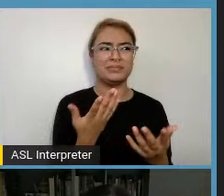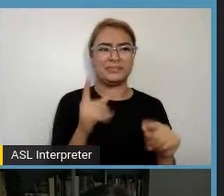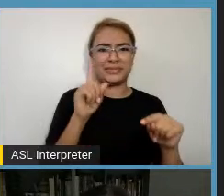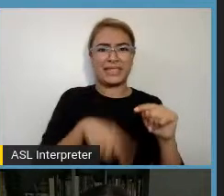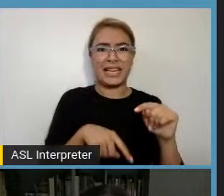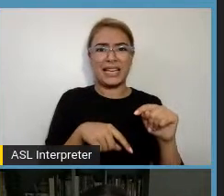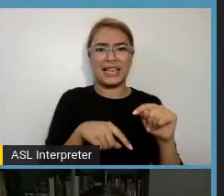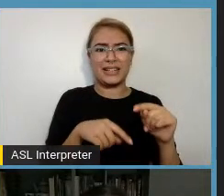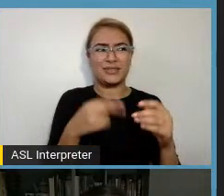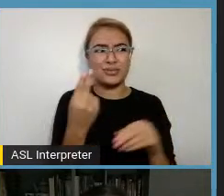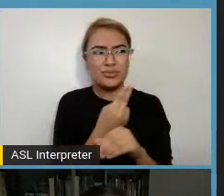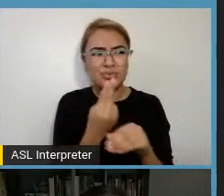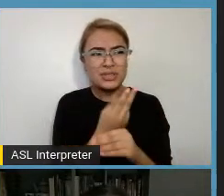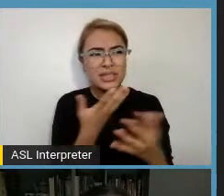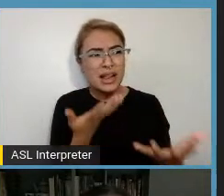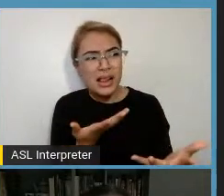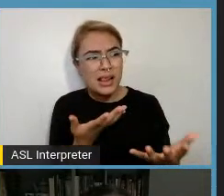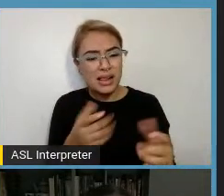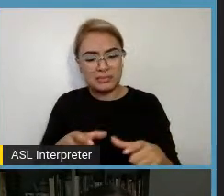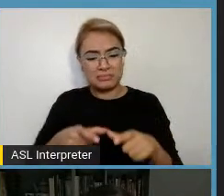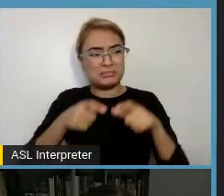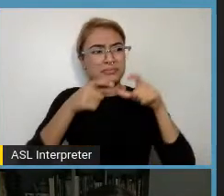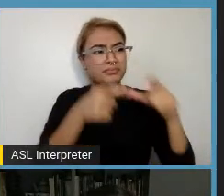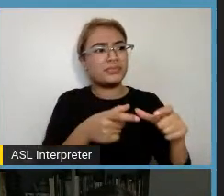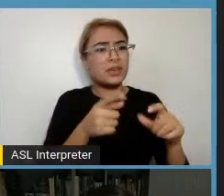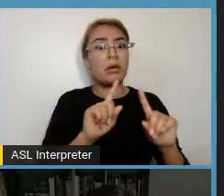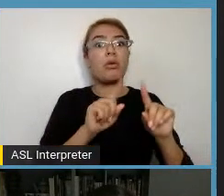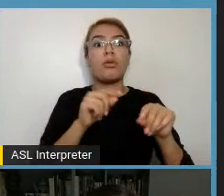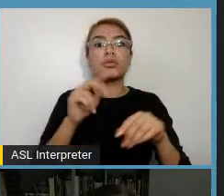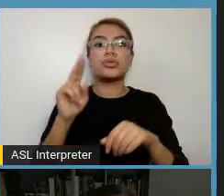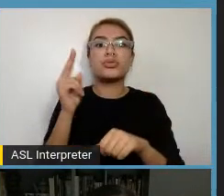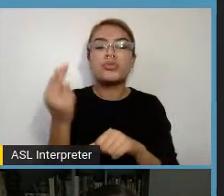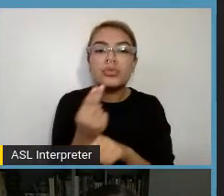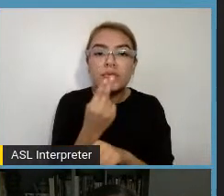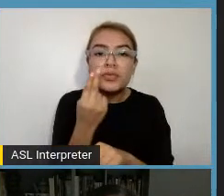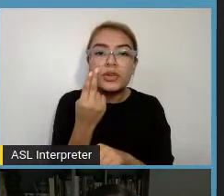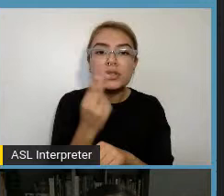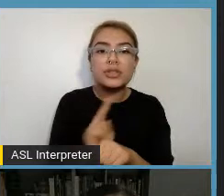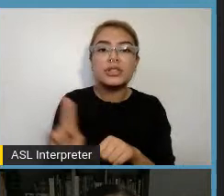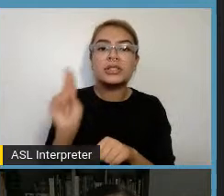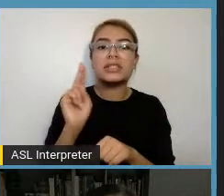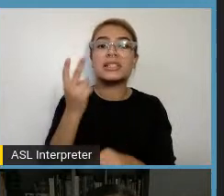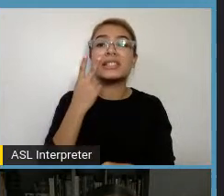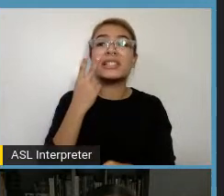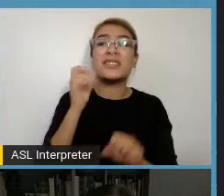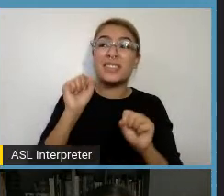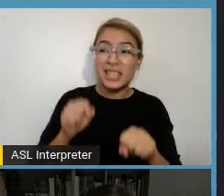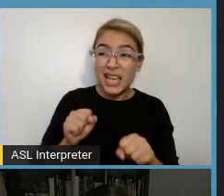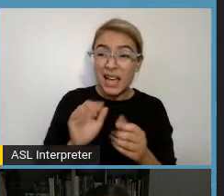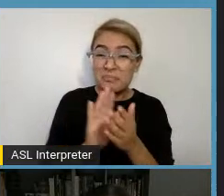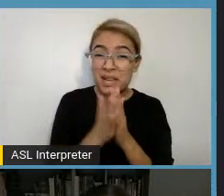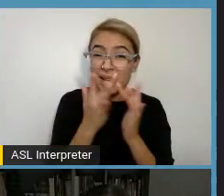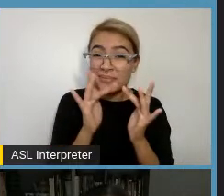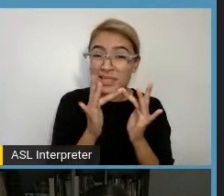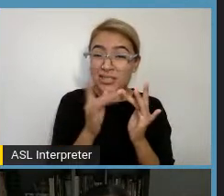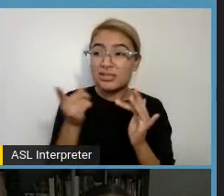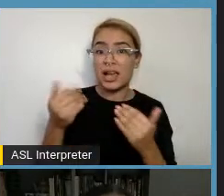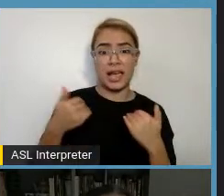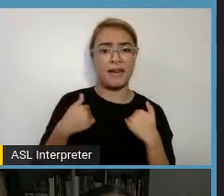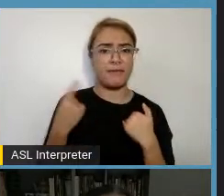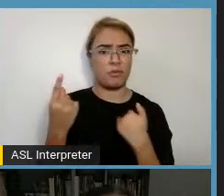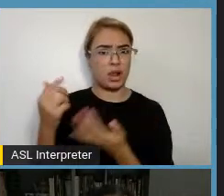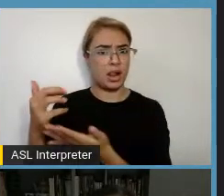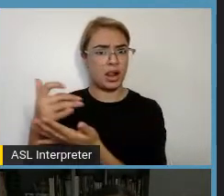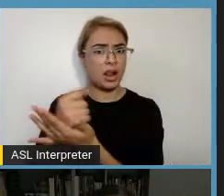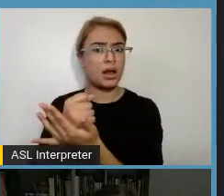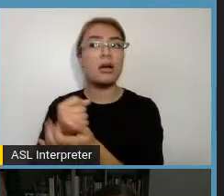ended up having to go to a university to digitize, to see if we could that because they had one in their collection, and then we could